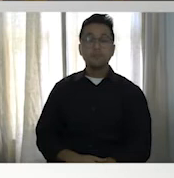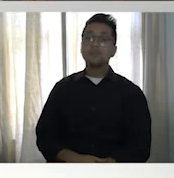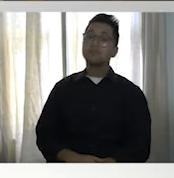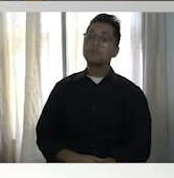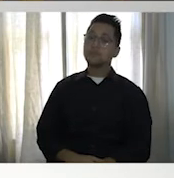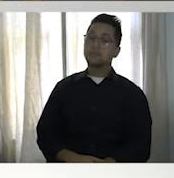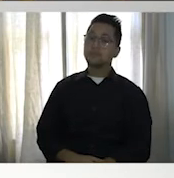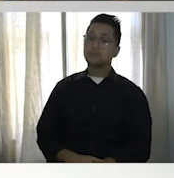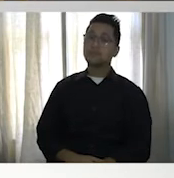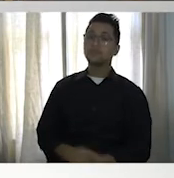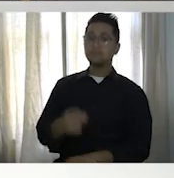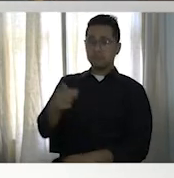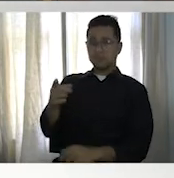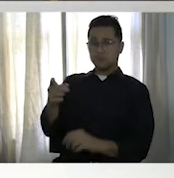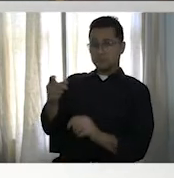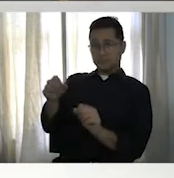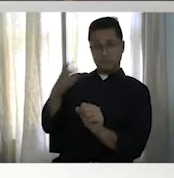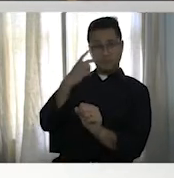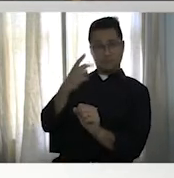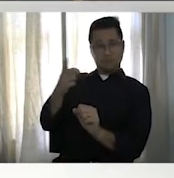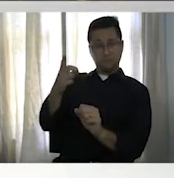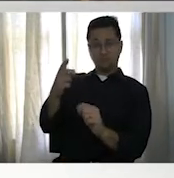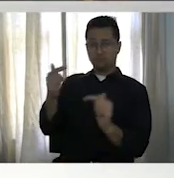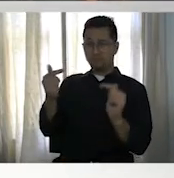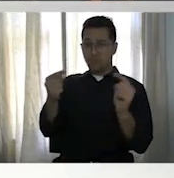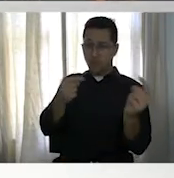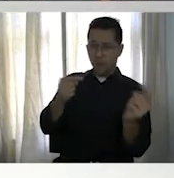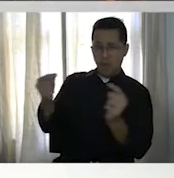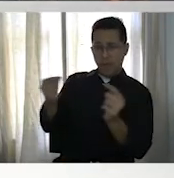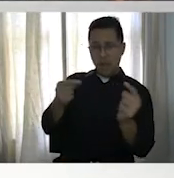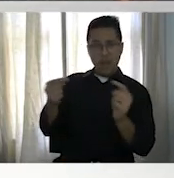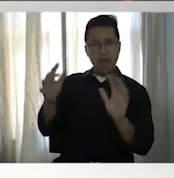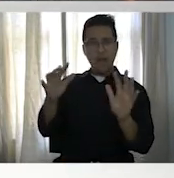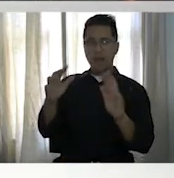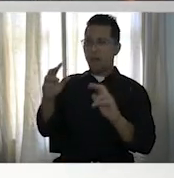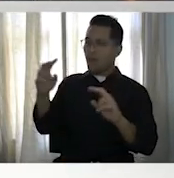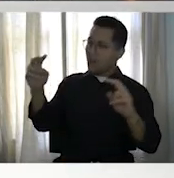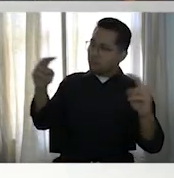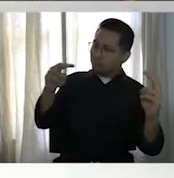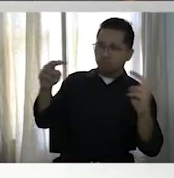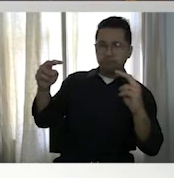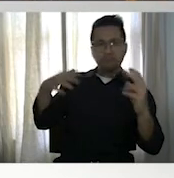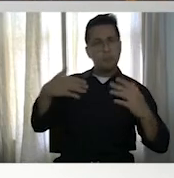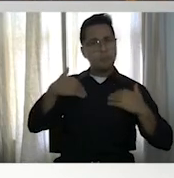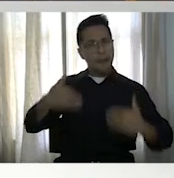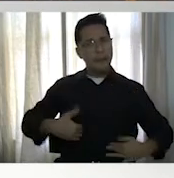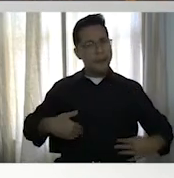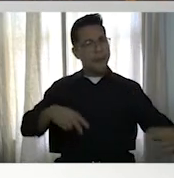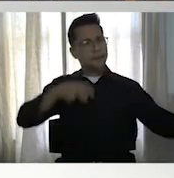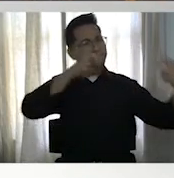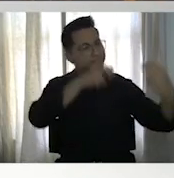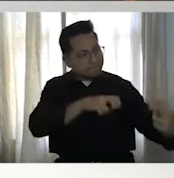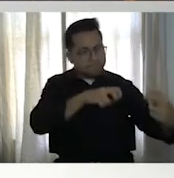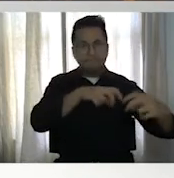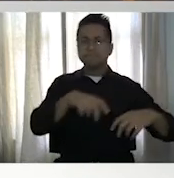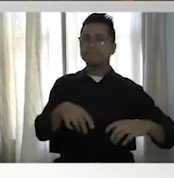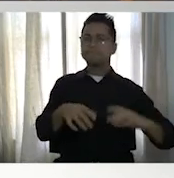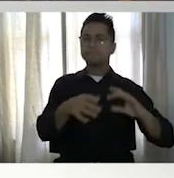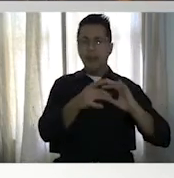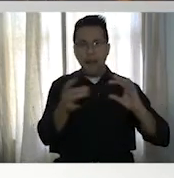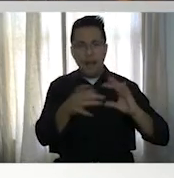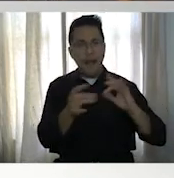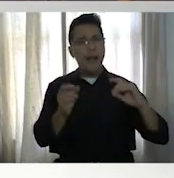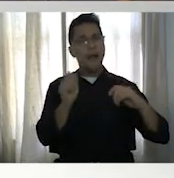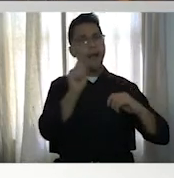Okay. So you can see the back and the forth, the eyes looking at each other, the bodies facing each other, the commenting back and